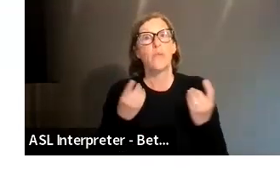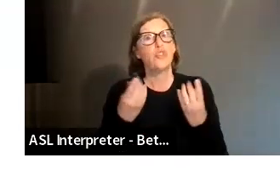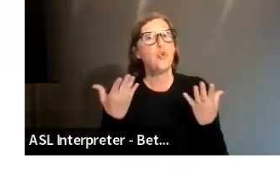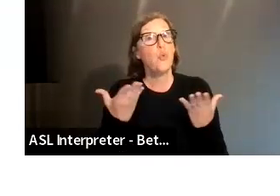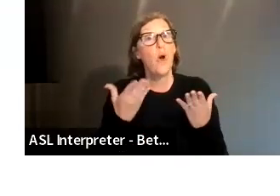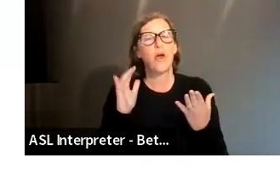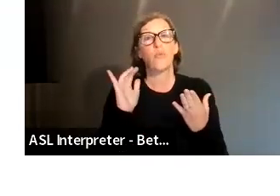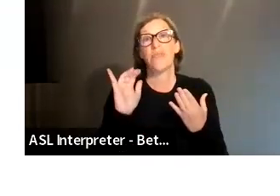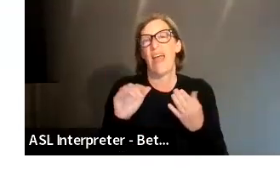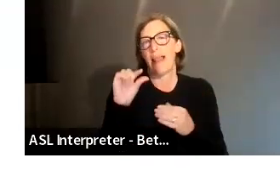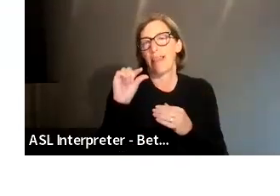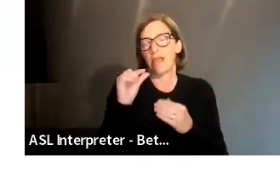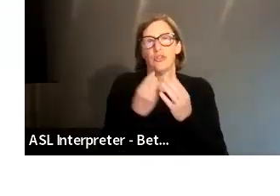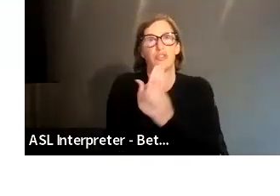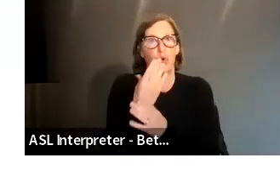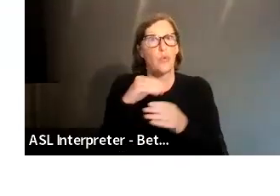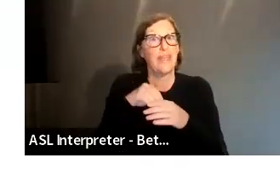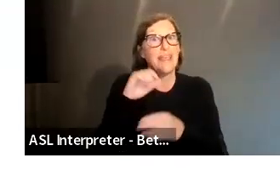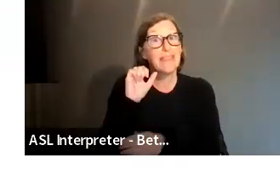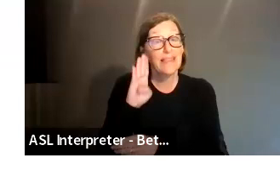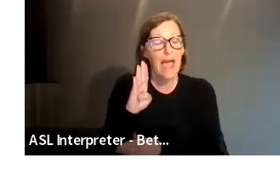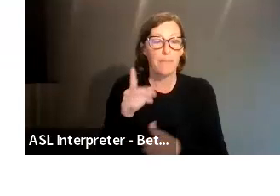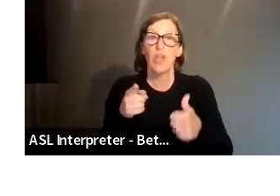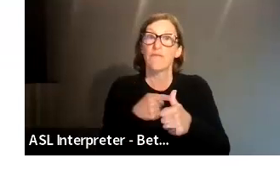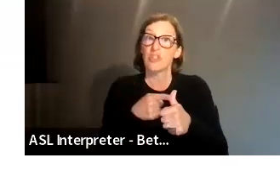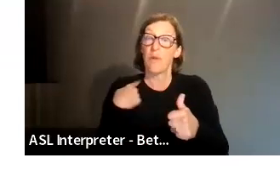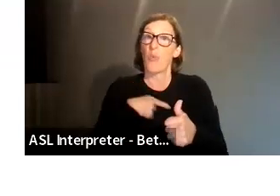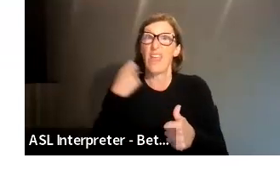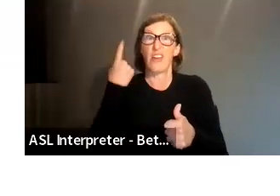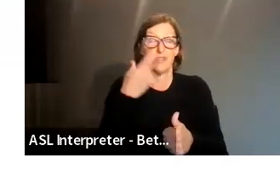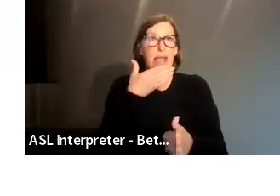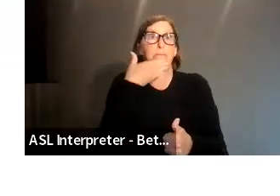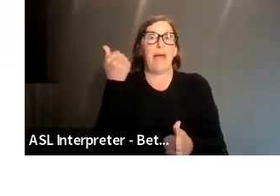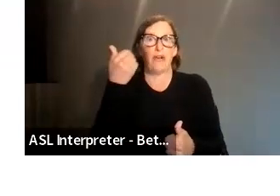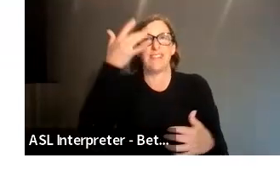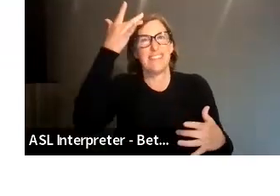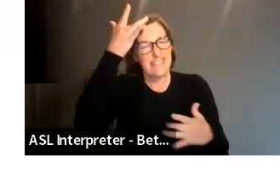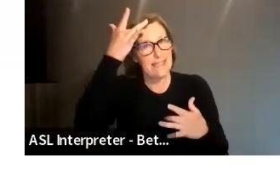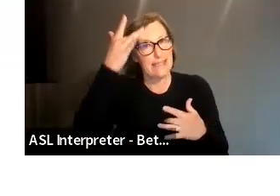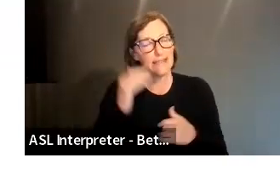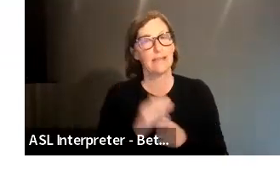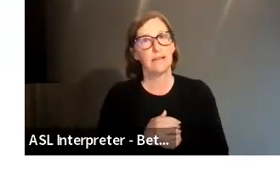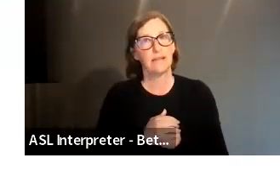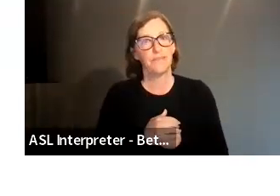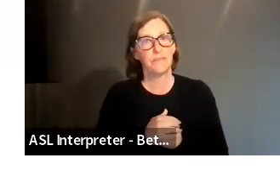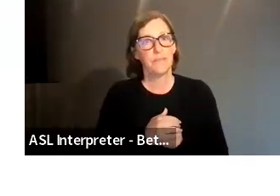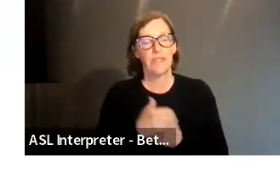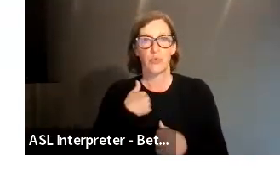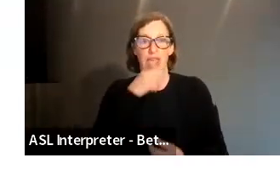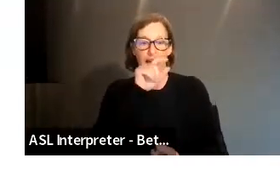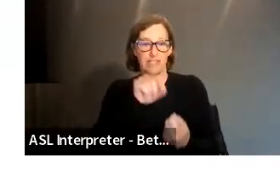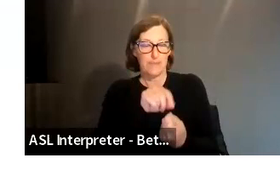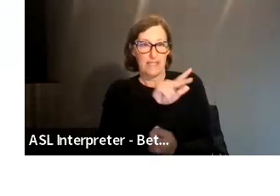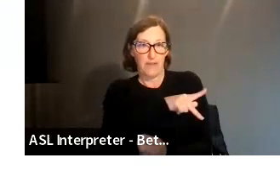retinas that we grow in the lab? First of all, we can understand better the disease because we have our specific